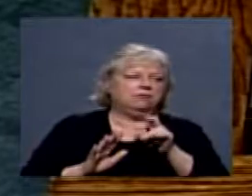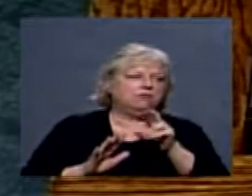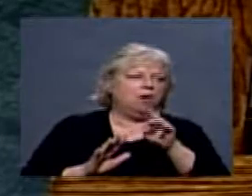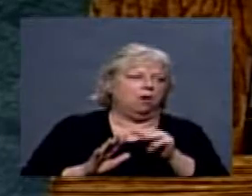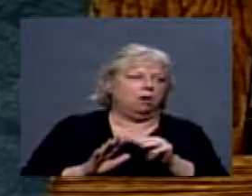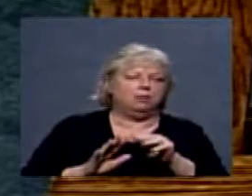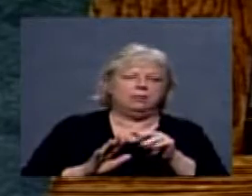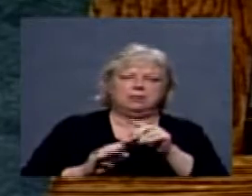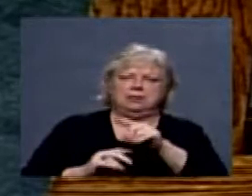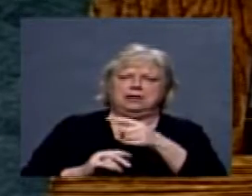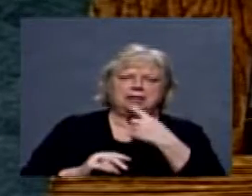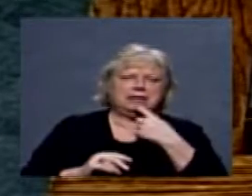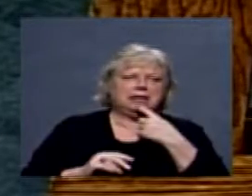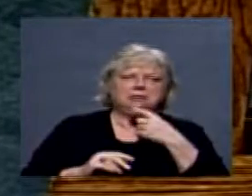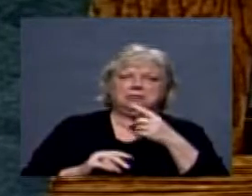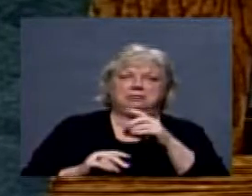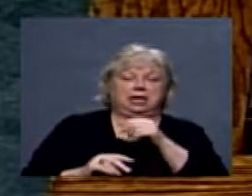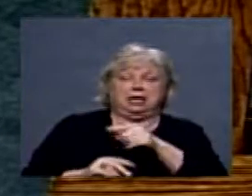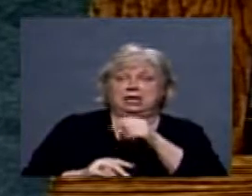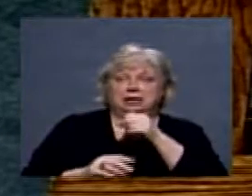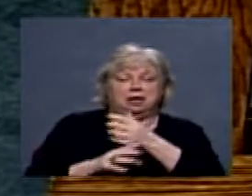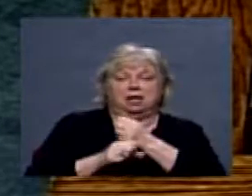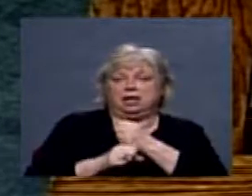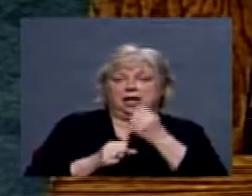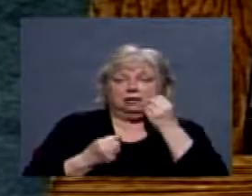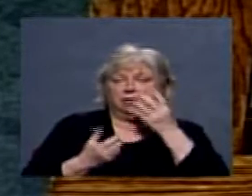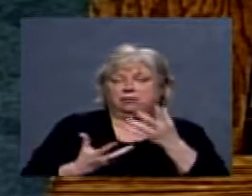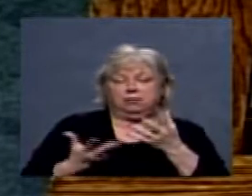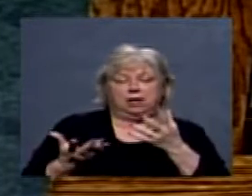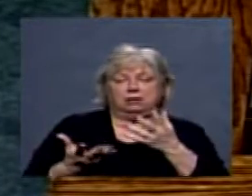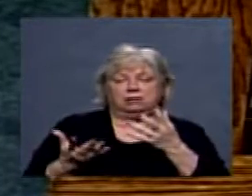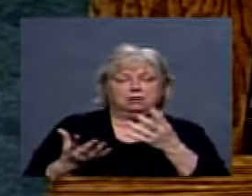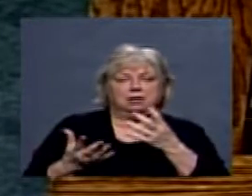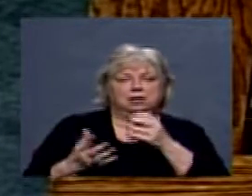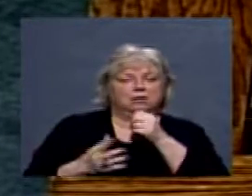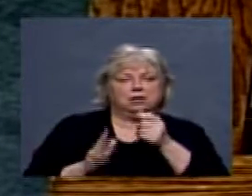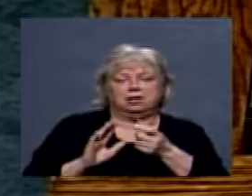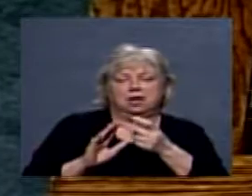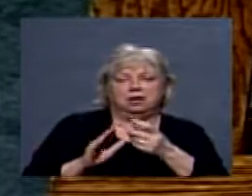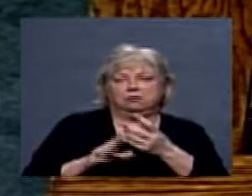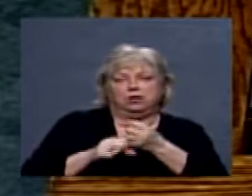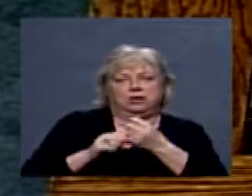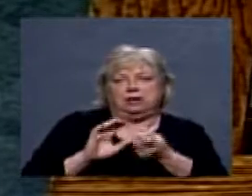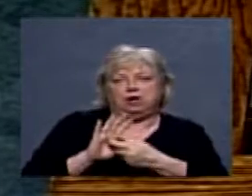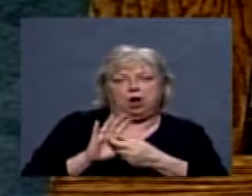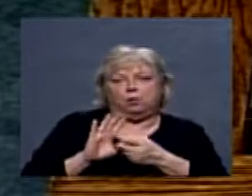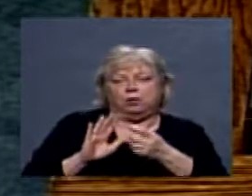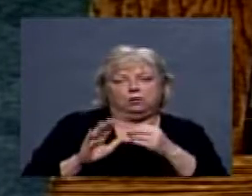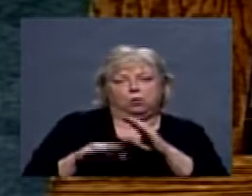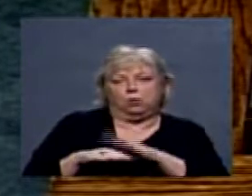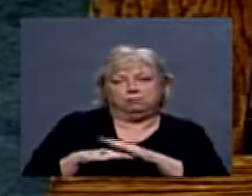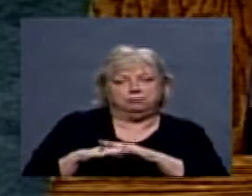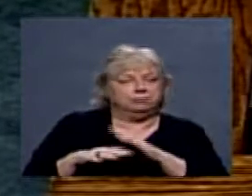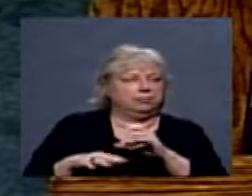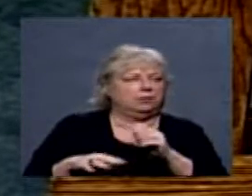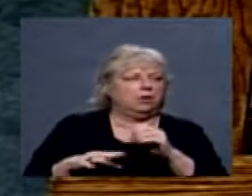Parham, he said that he was not notified. So there are a lot of